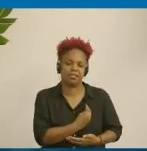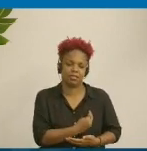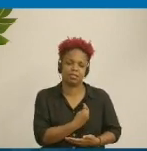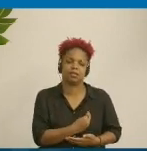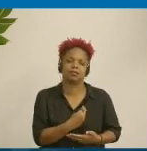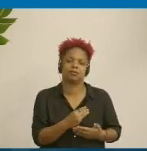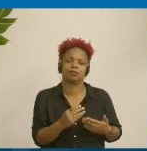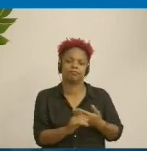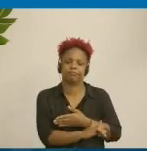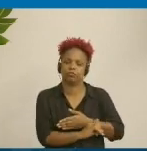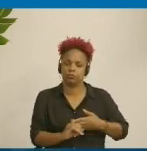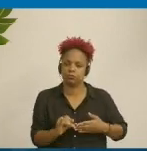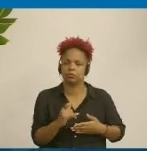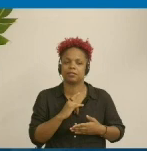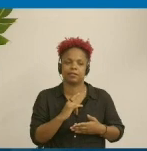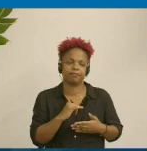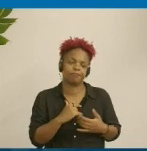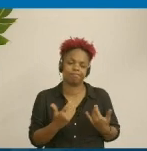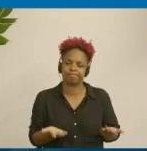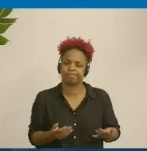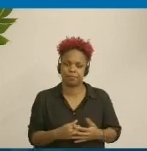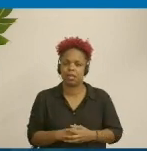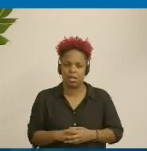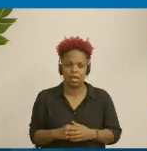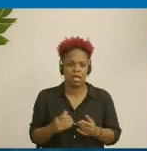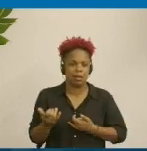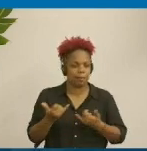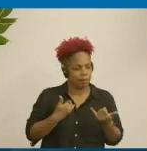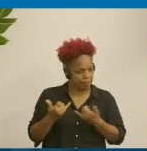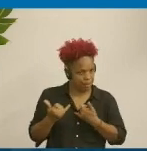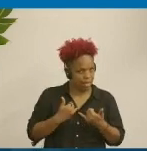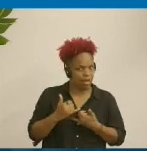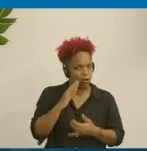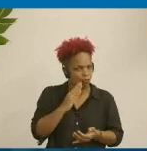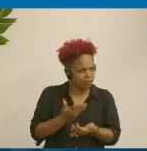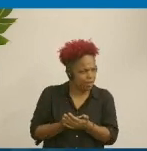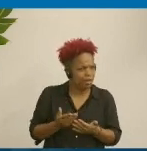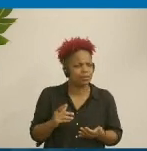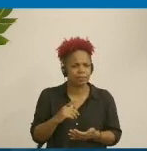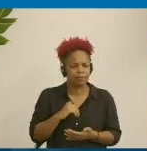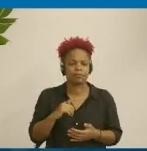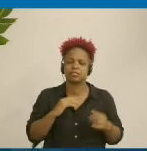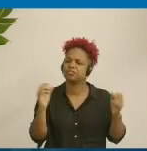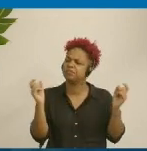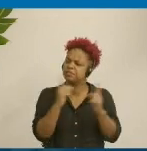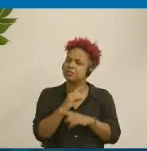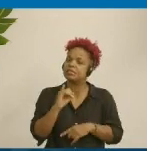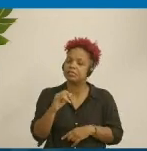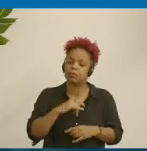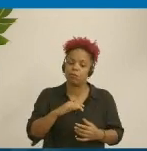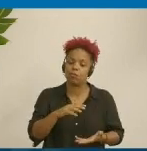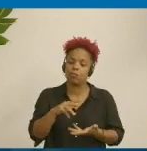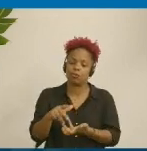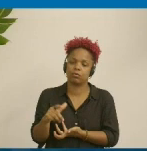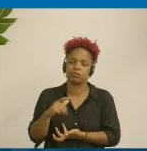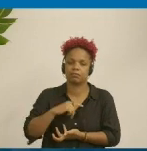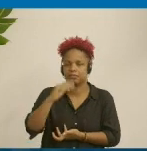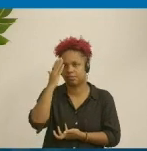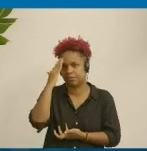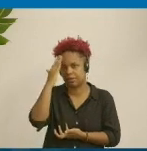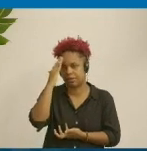people, and this may be a game changer for those people indeed with regards to health. Linking this information